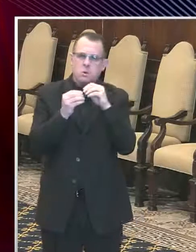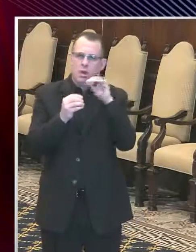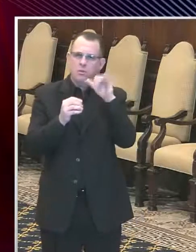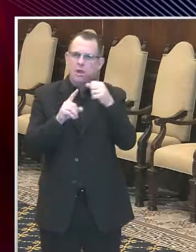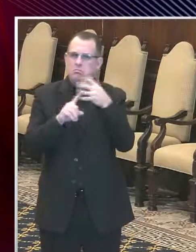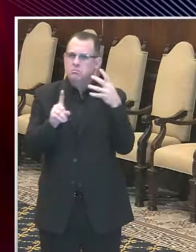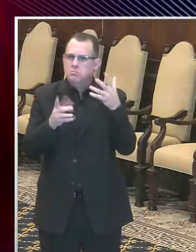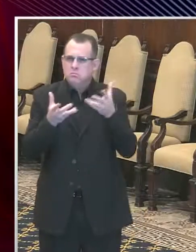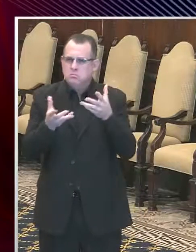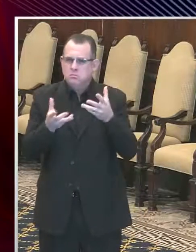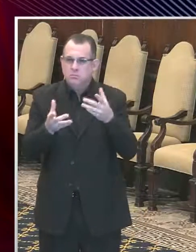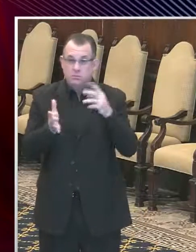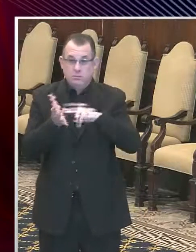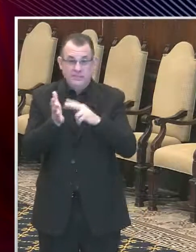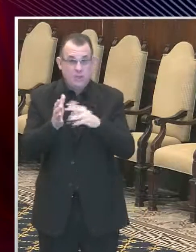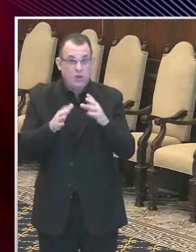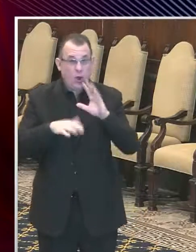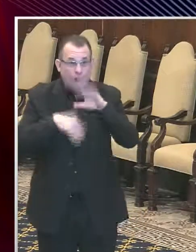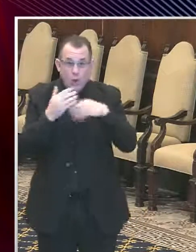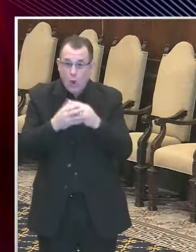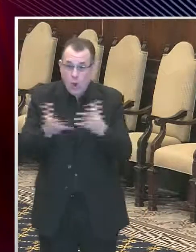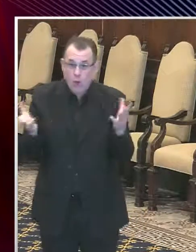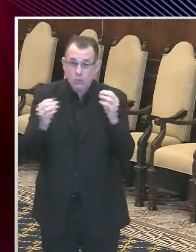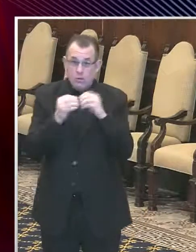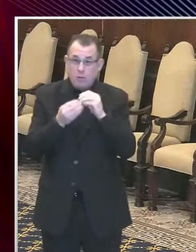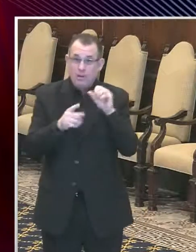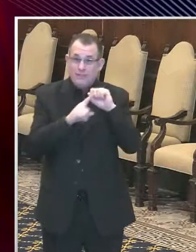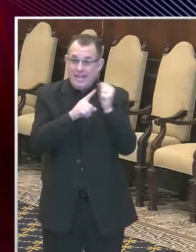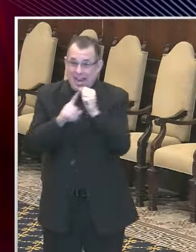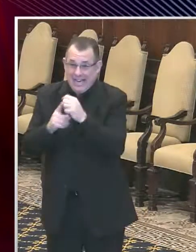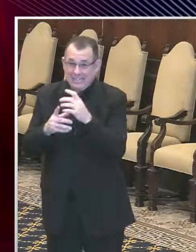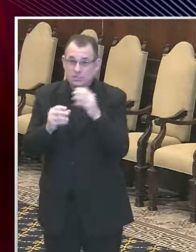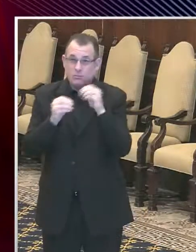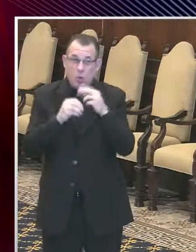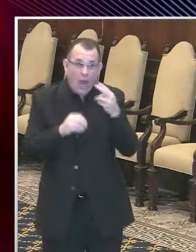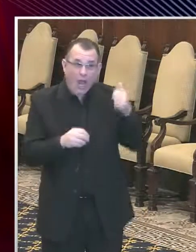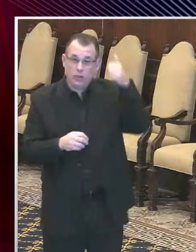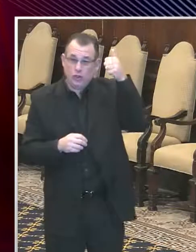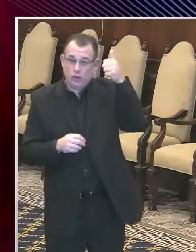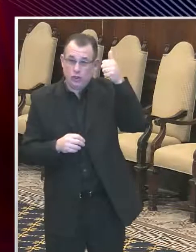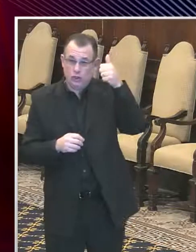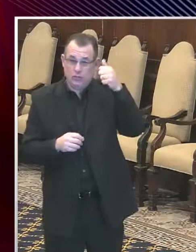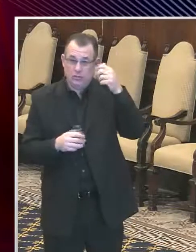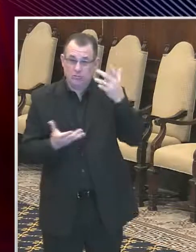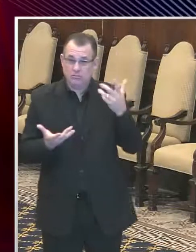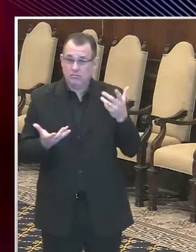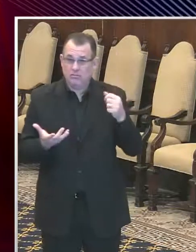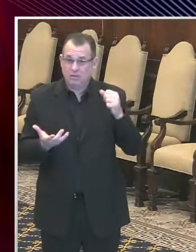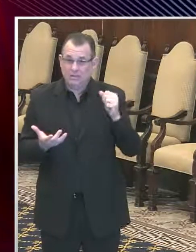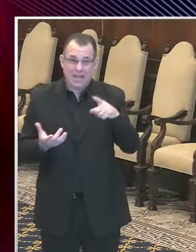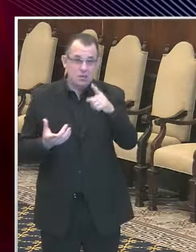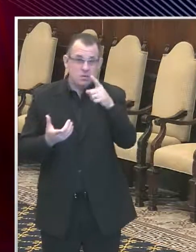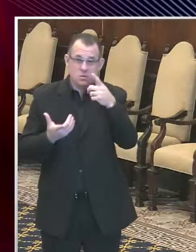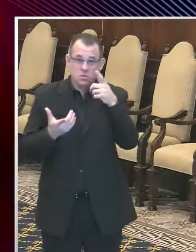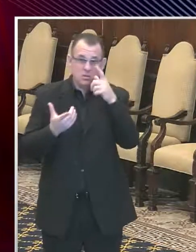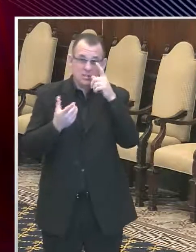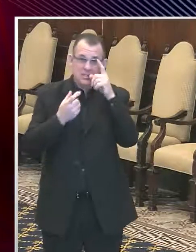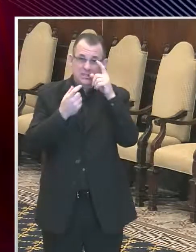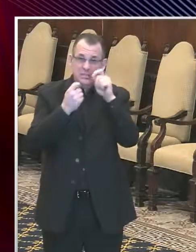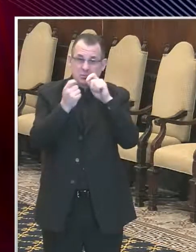that the overall number of cases is higher? Can you pinpoint that peak to a certain day that we hit that